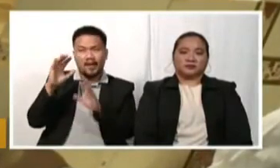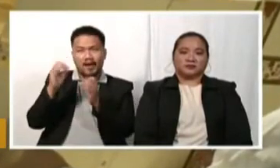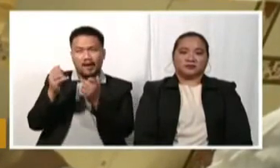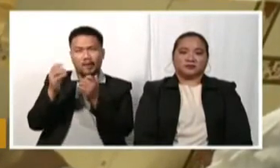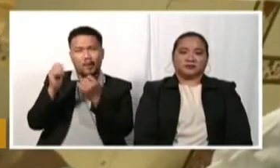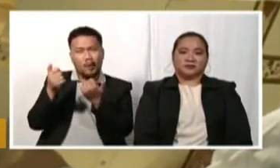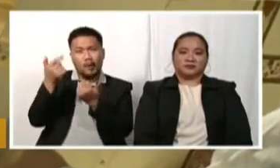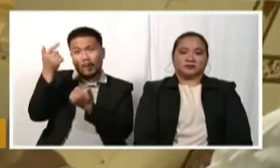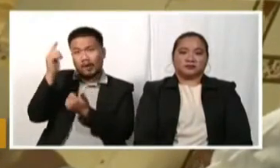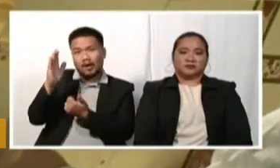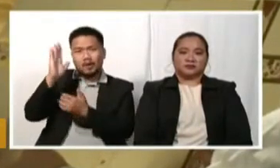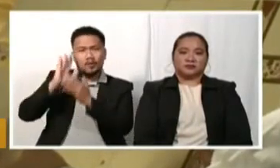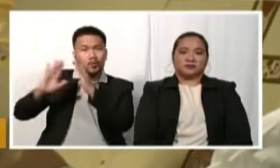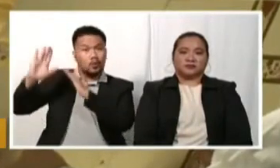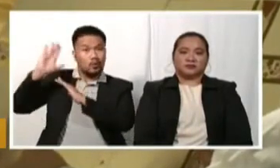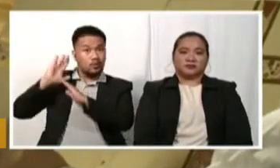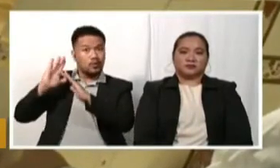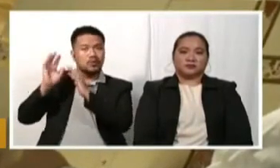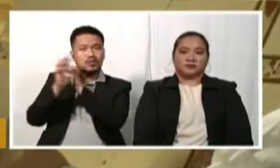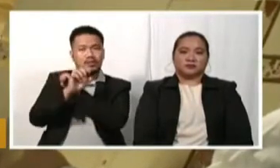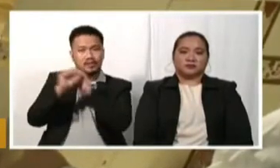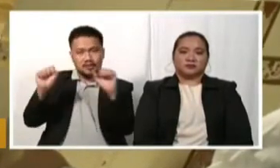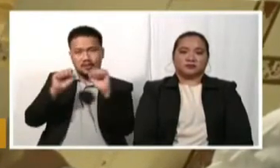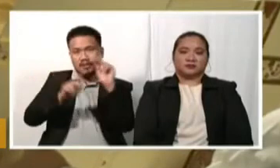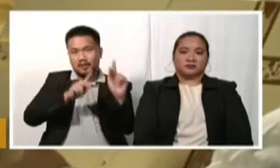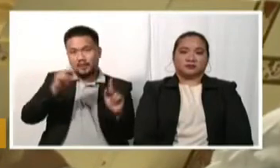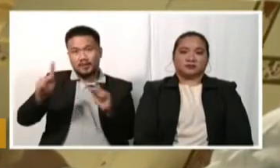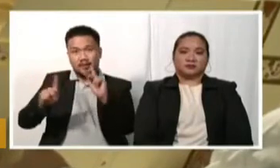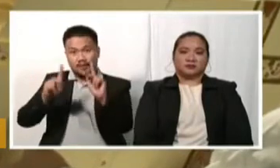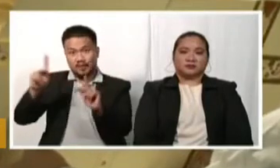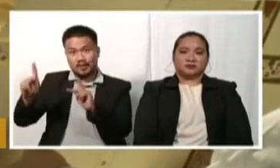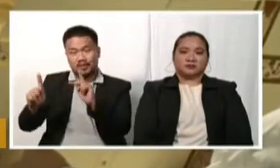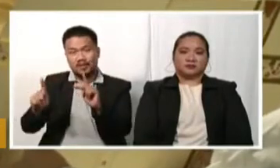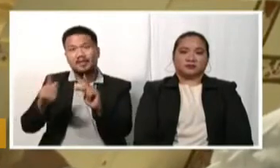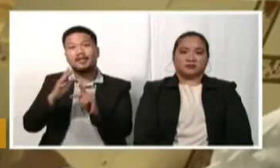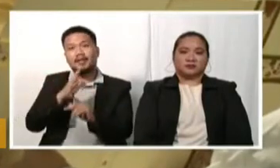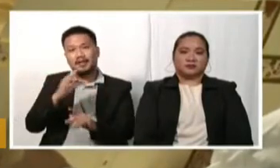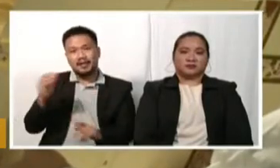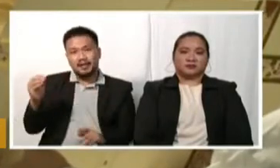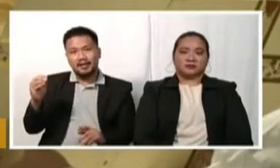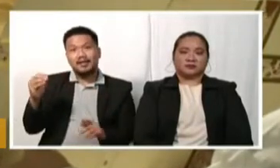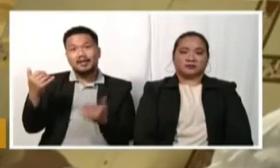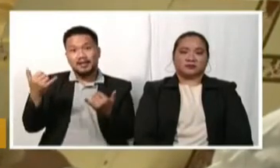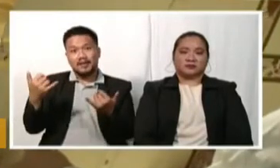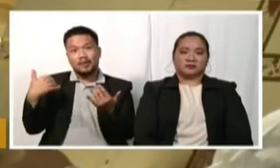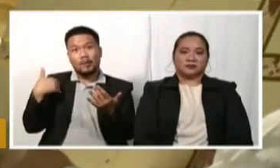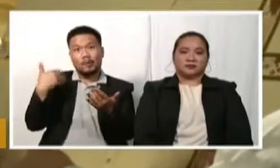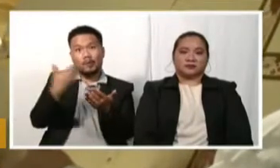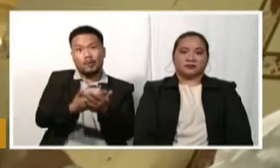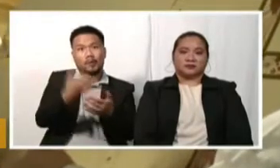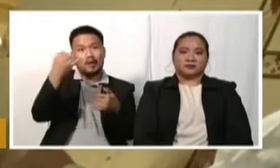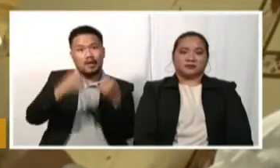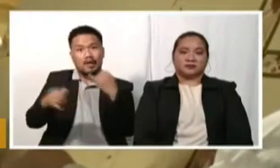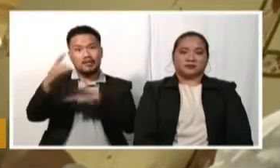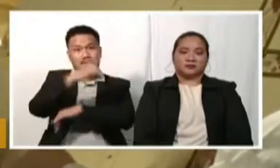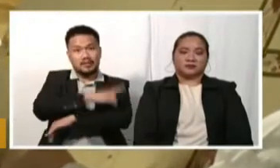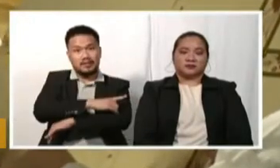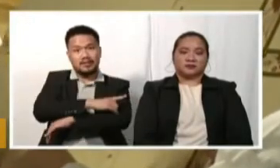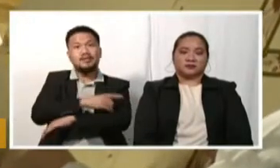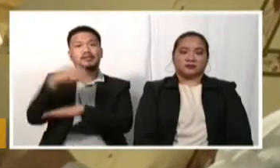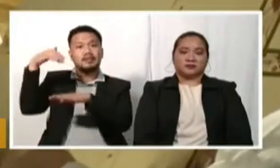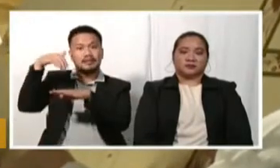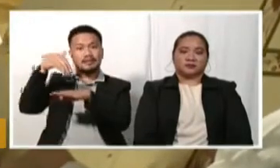past saved his people, and in this, the last days, has sent us his